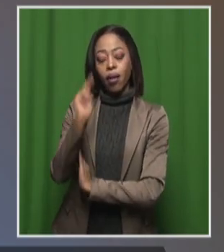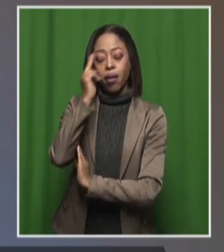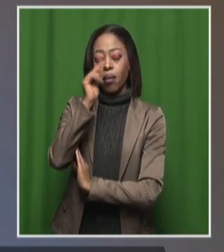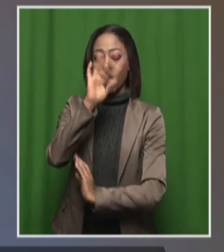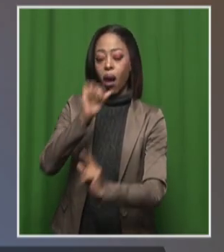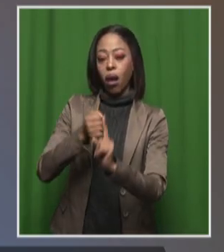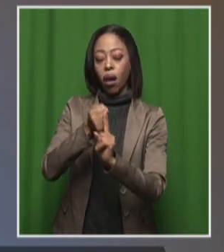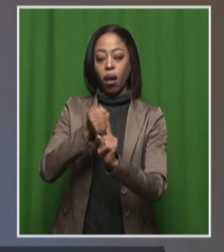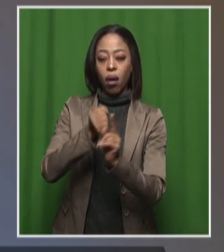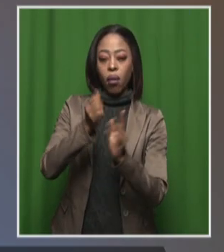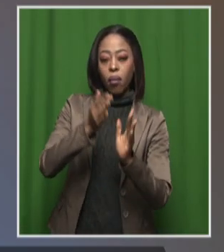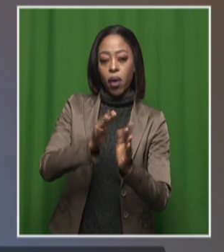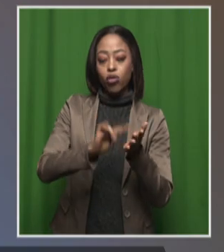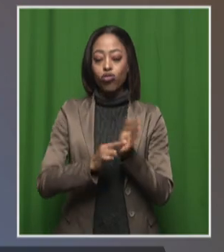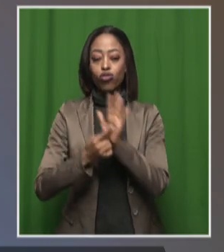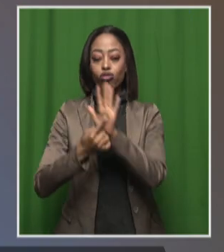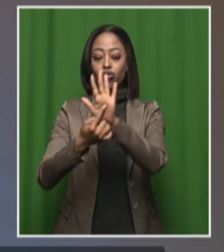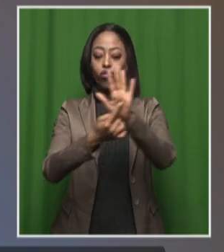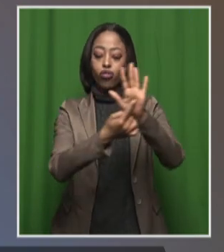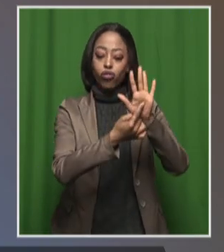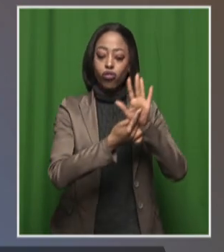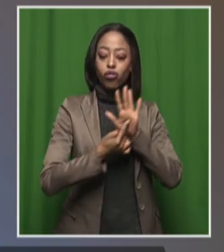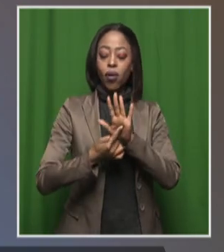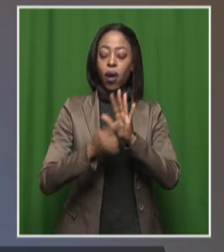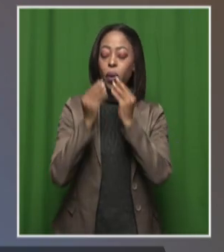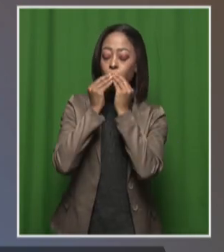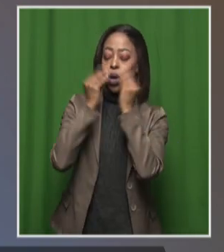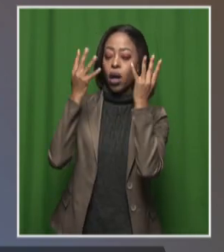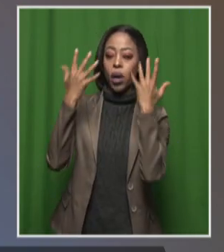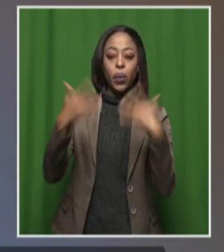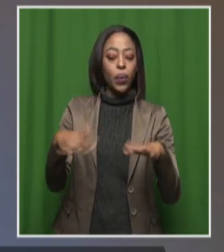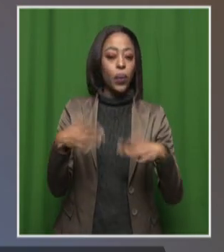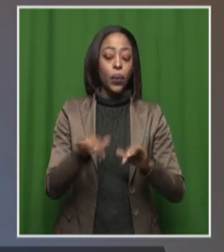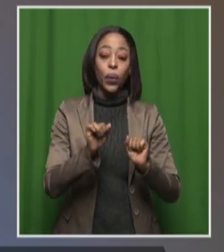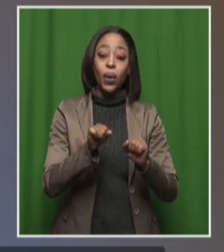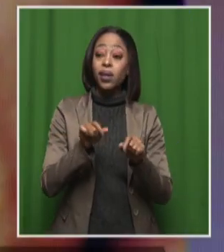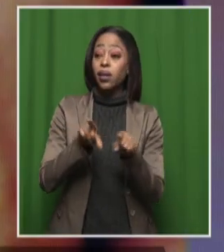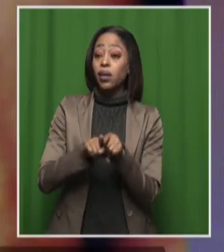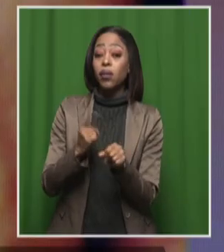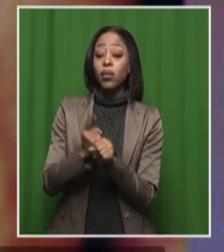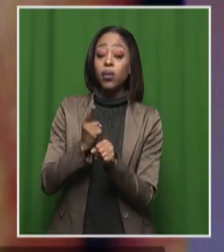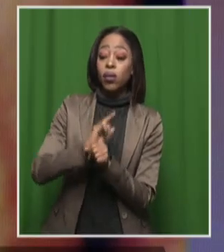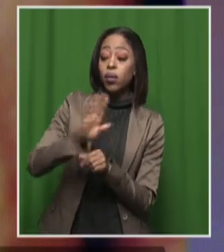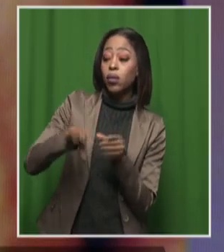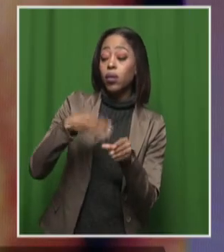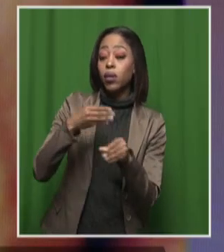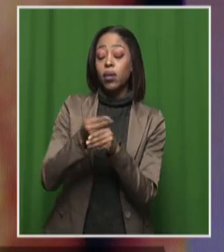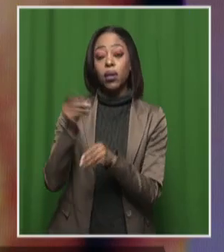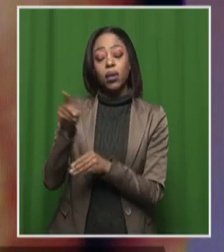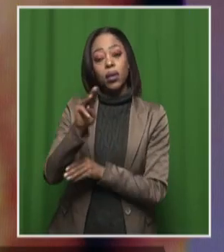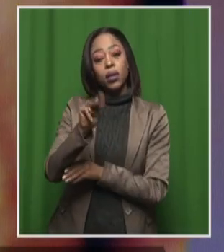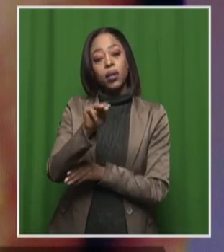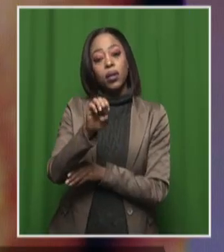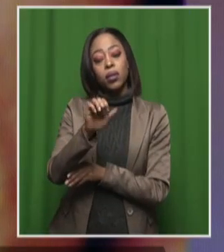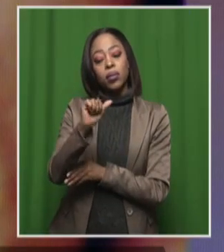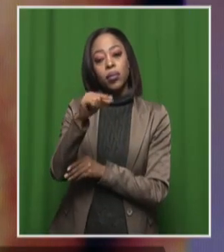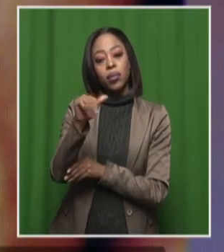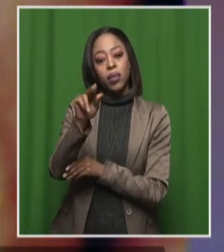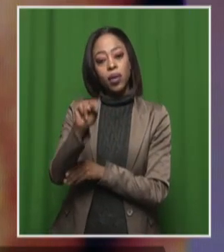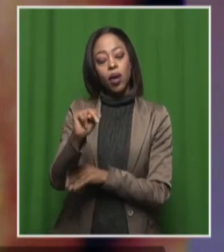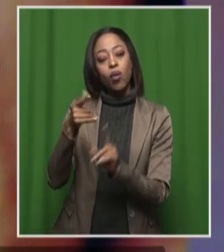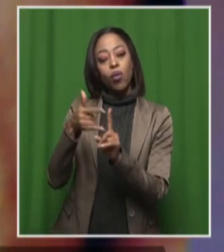it to life, that was also really, really amazing. All right. Let me also bring in Meagan, who's joining us on the line. A very good morning